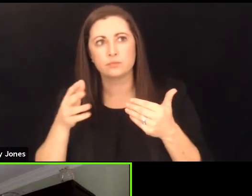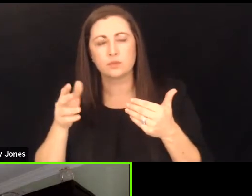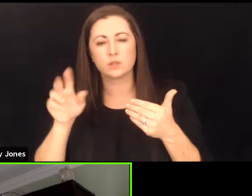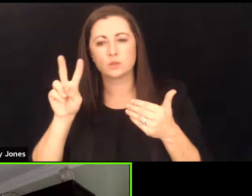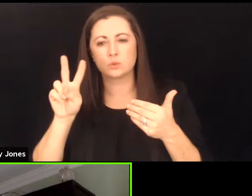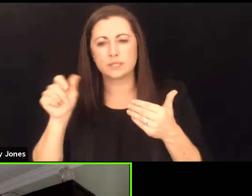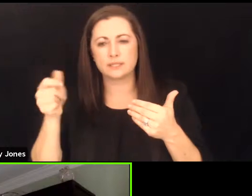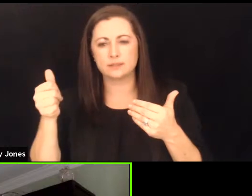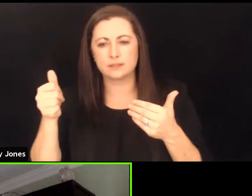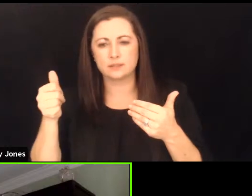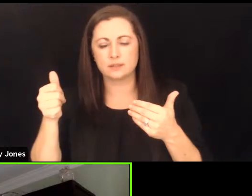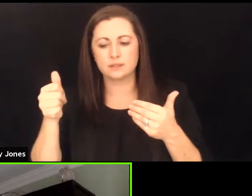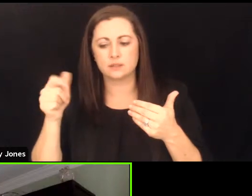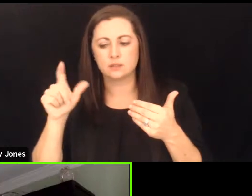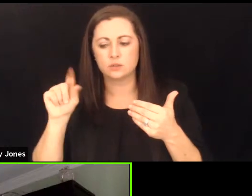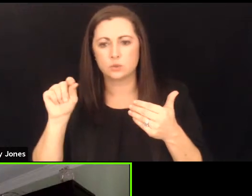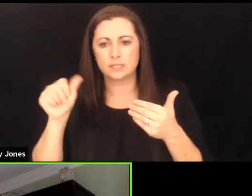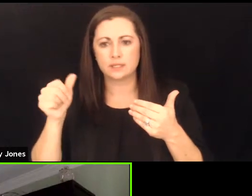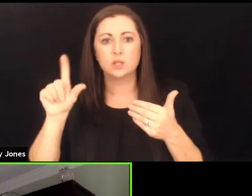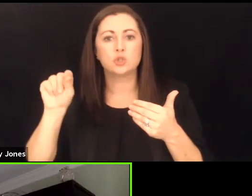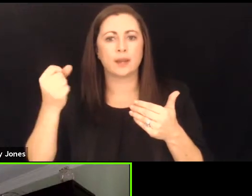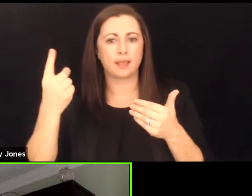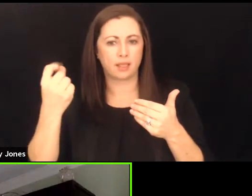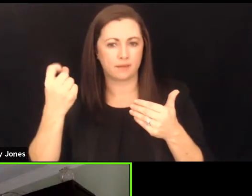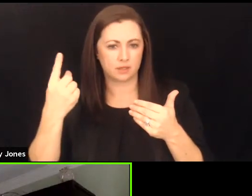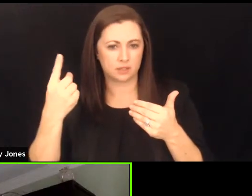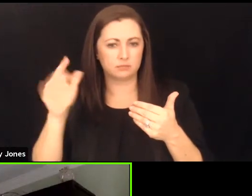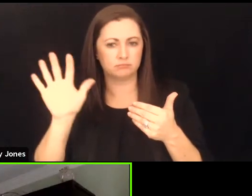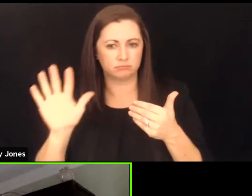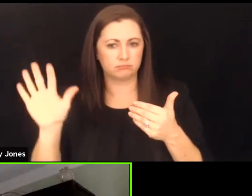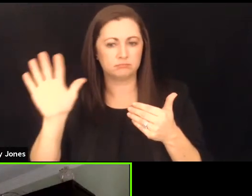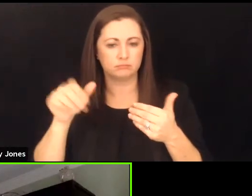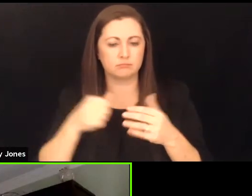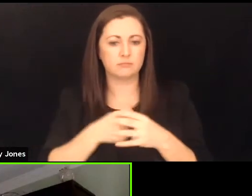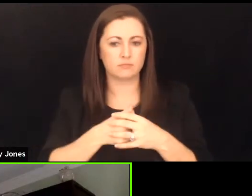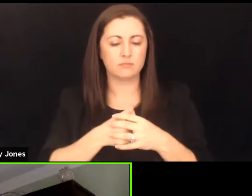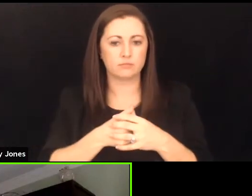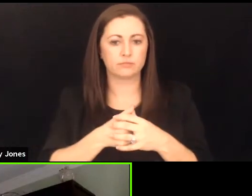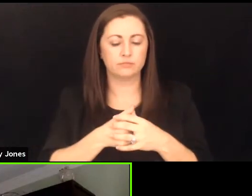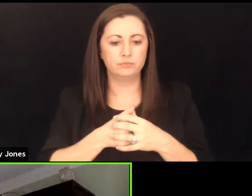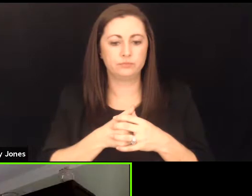2010, 2011, we wanted to